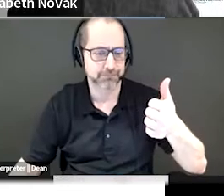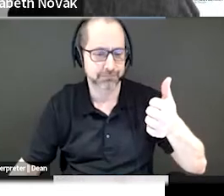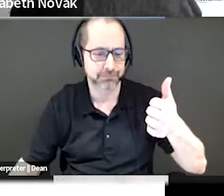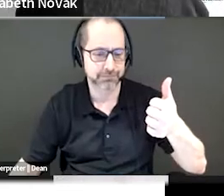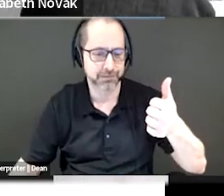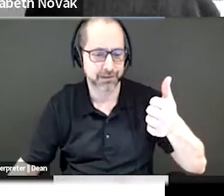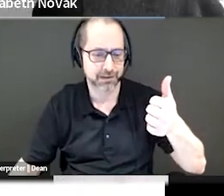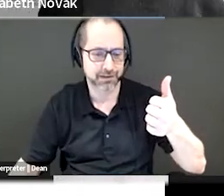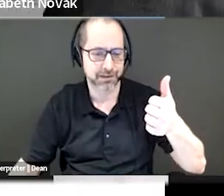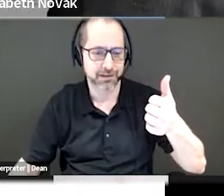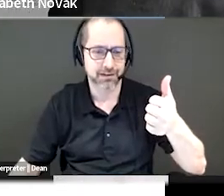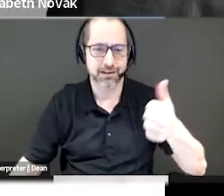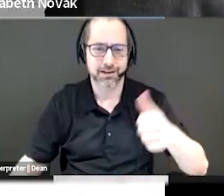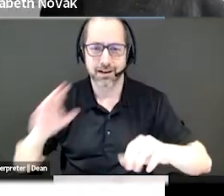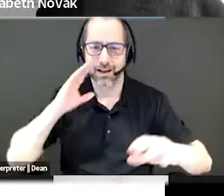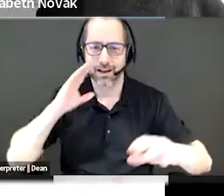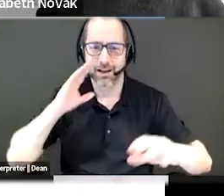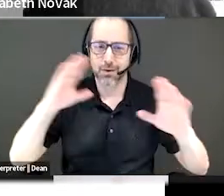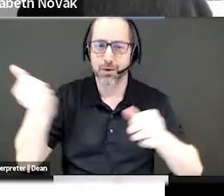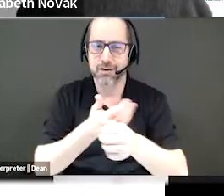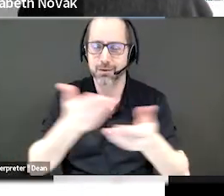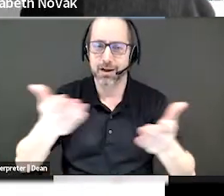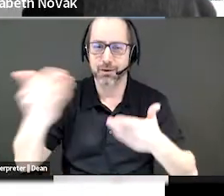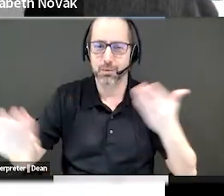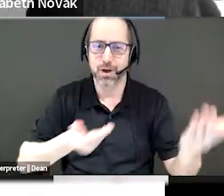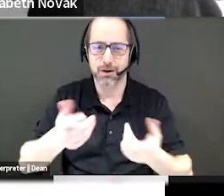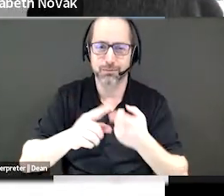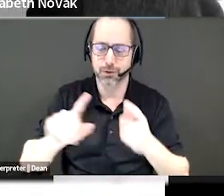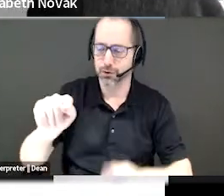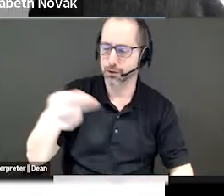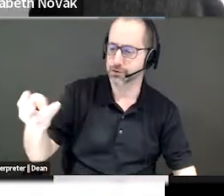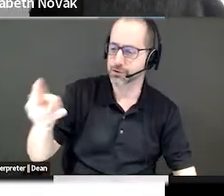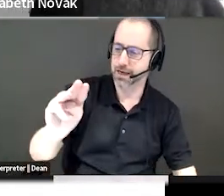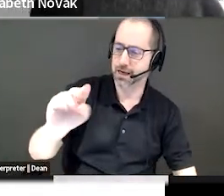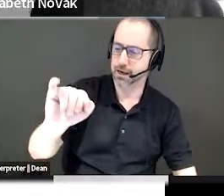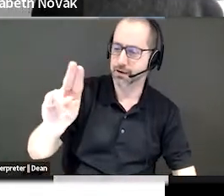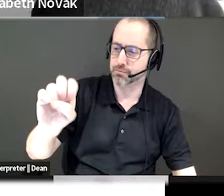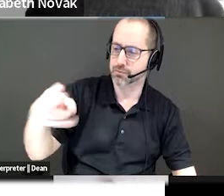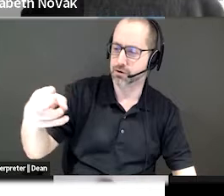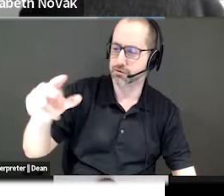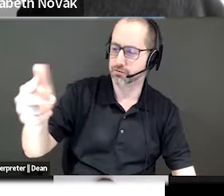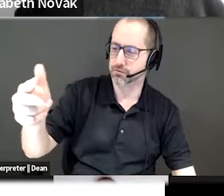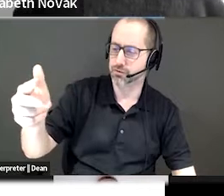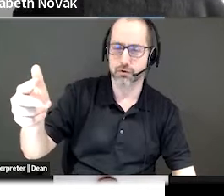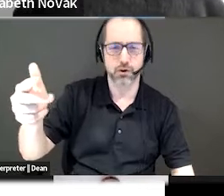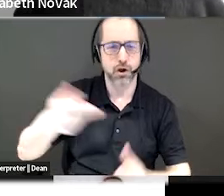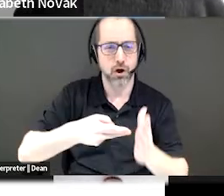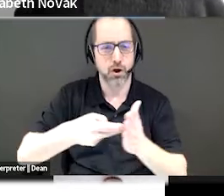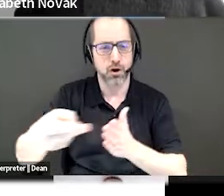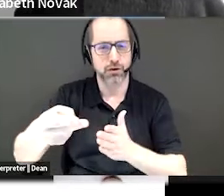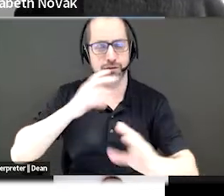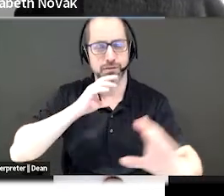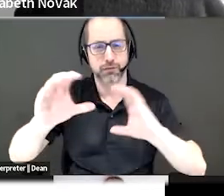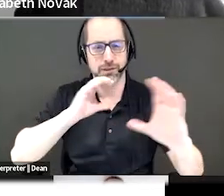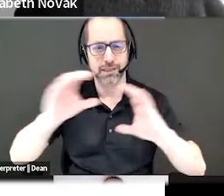Hi, everybody, and welcome to our Thursday, March the 3rd, Honest Conversations webinar. My name is